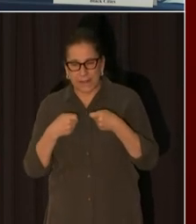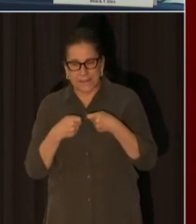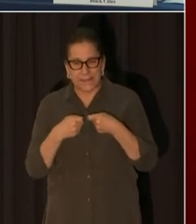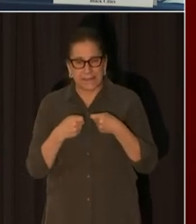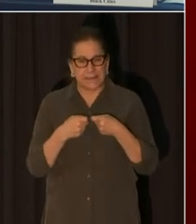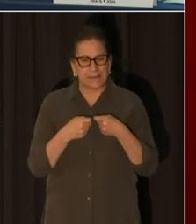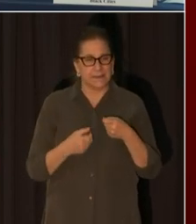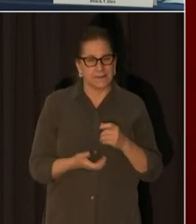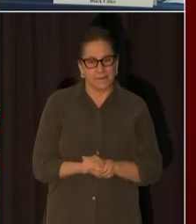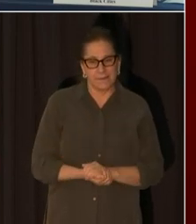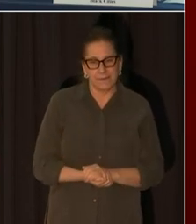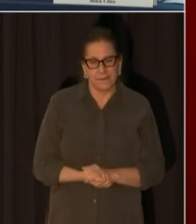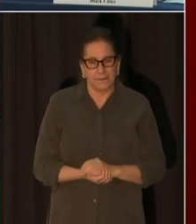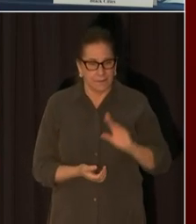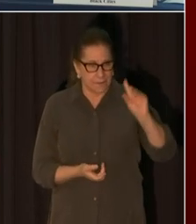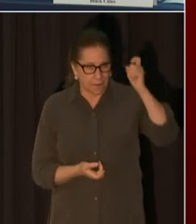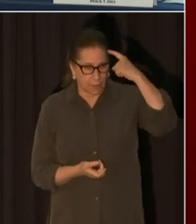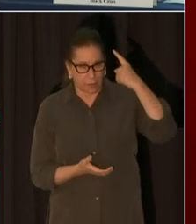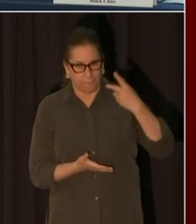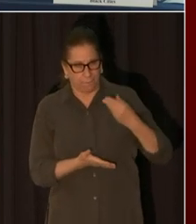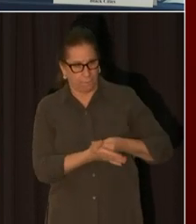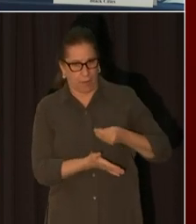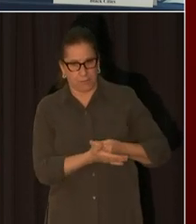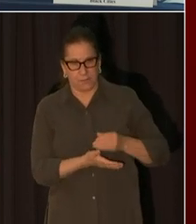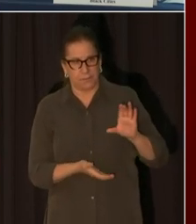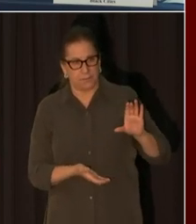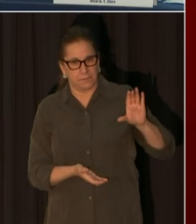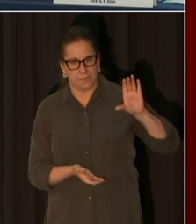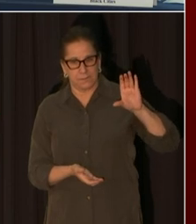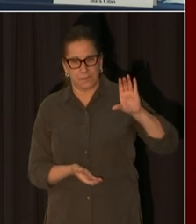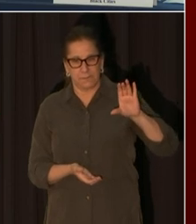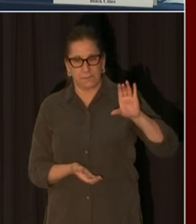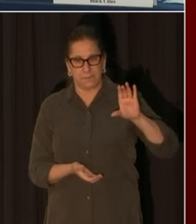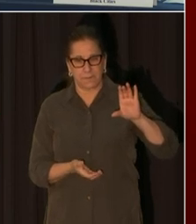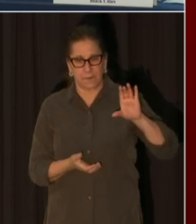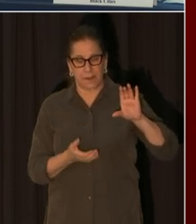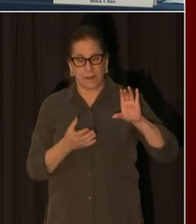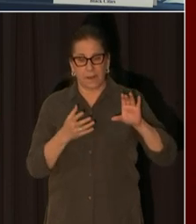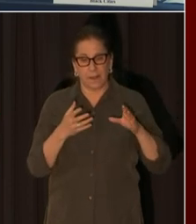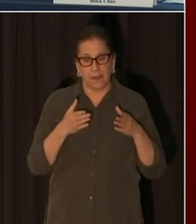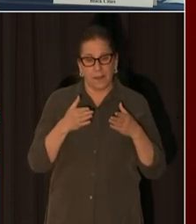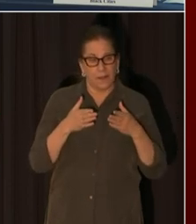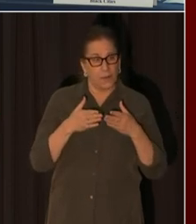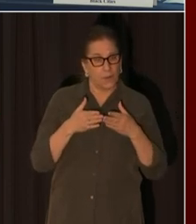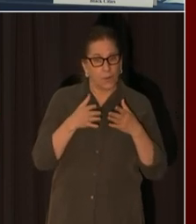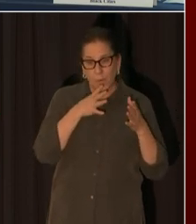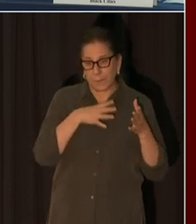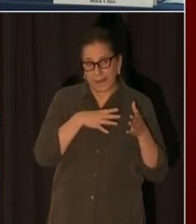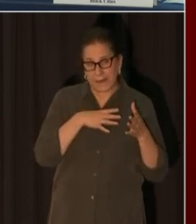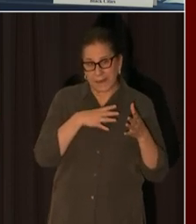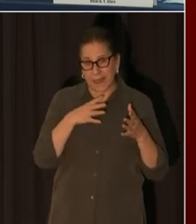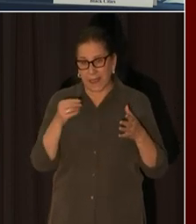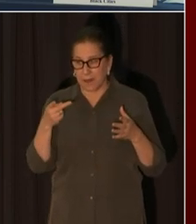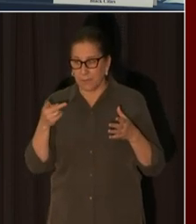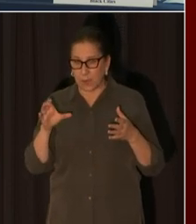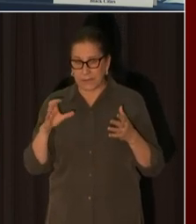and public assets. But globally, women and people of color manage less than 2% of that capital.